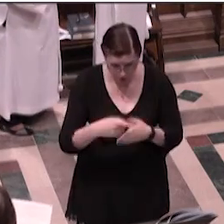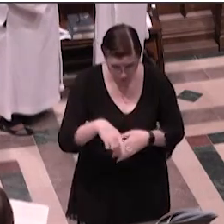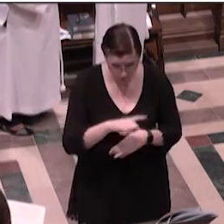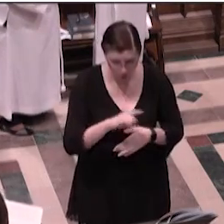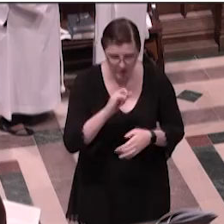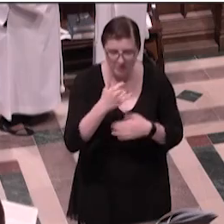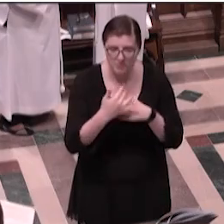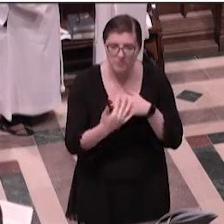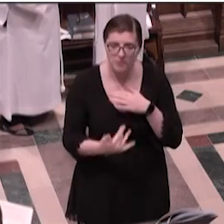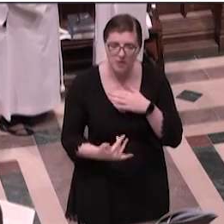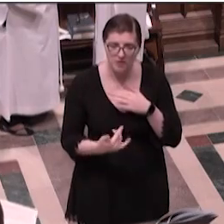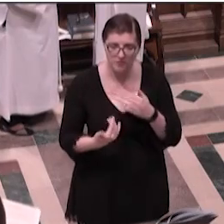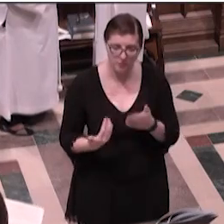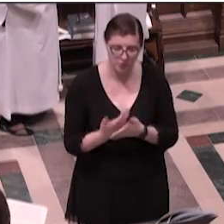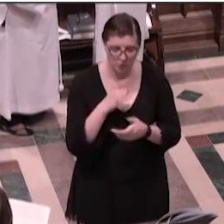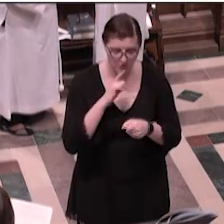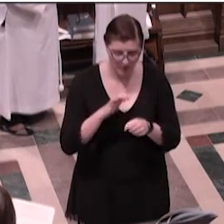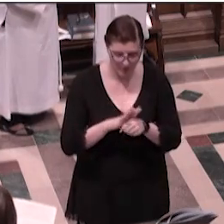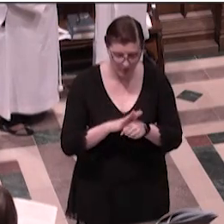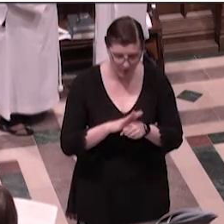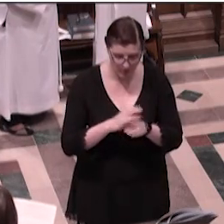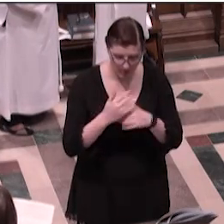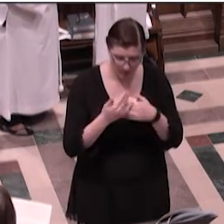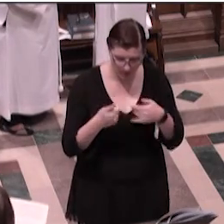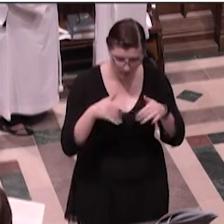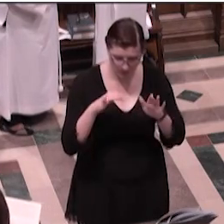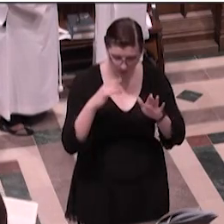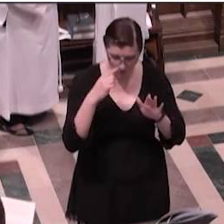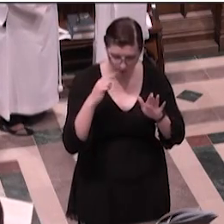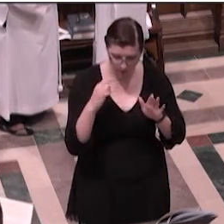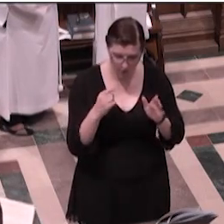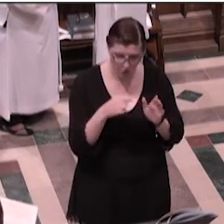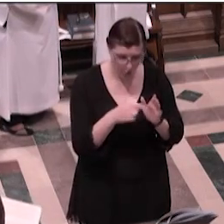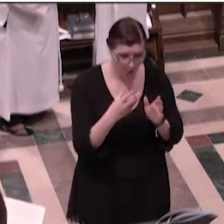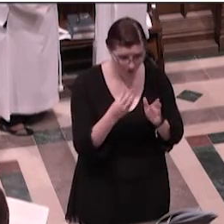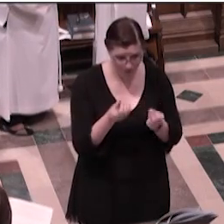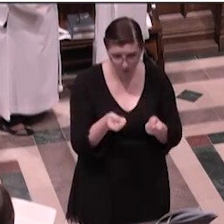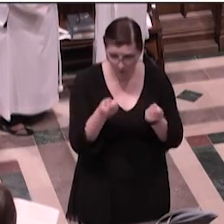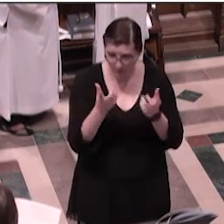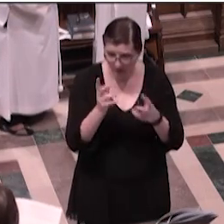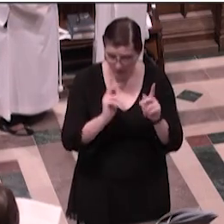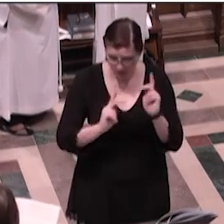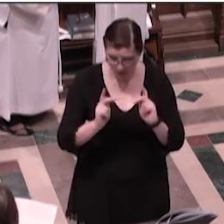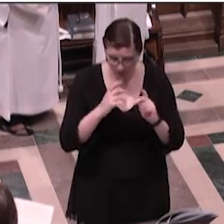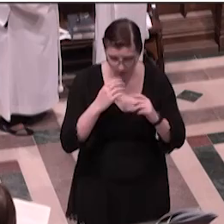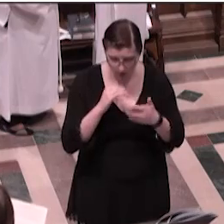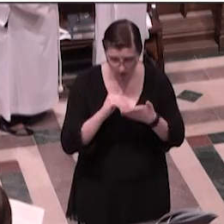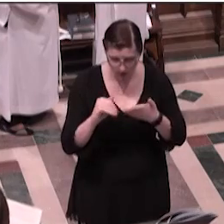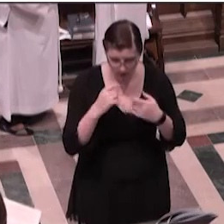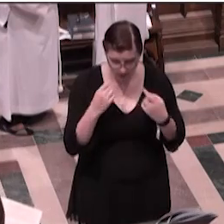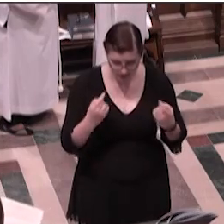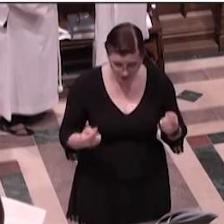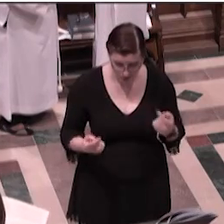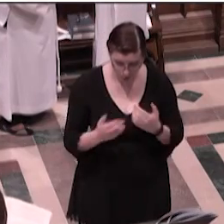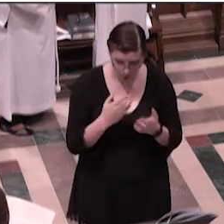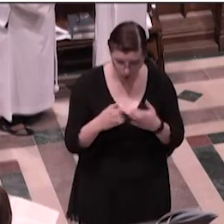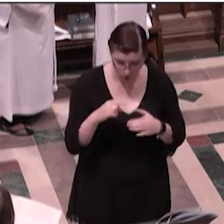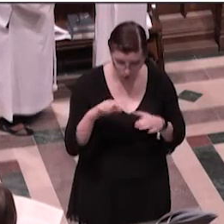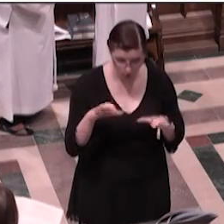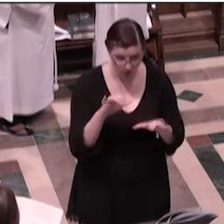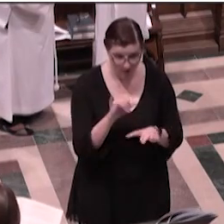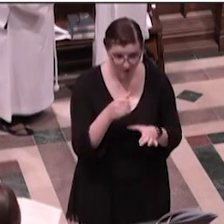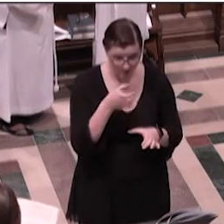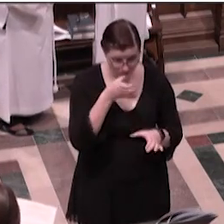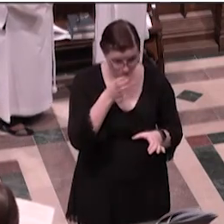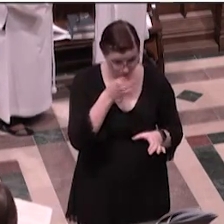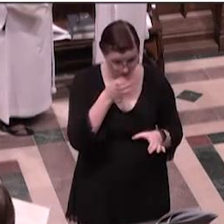blood of the new covenant, which is shed for you and for many for the forgiveness of sins. Whenever you drink it, do this for the remembrance of